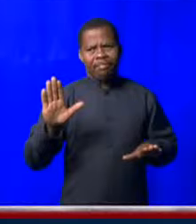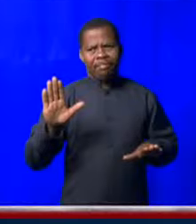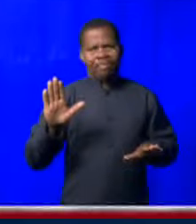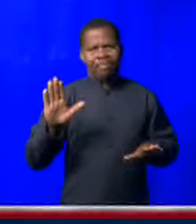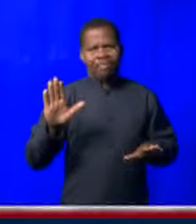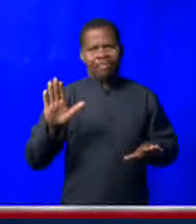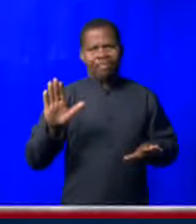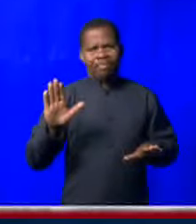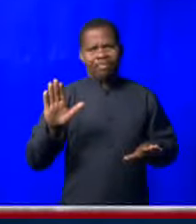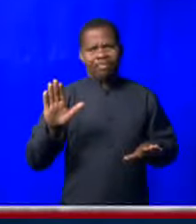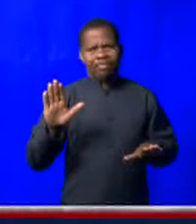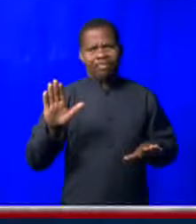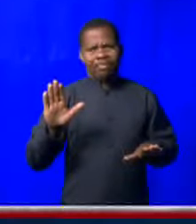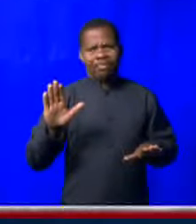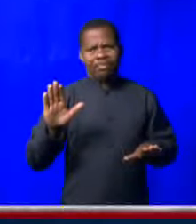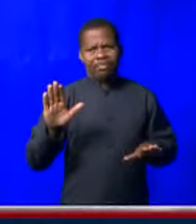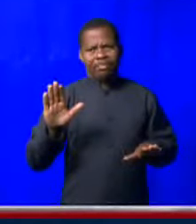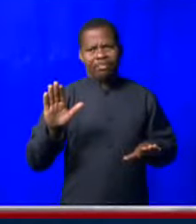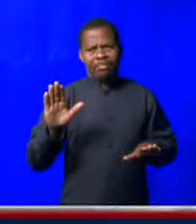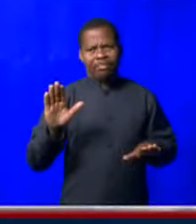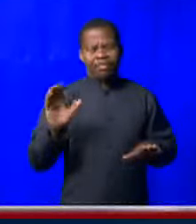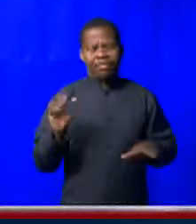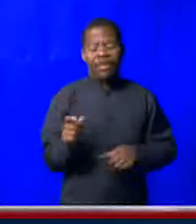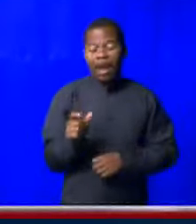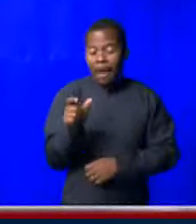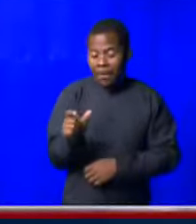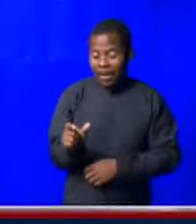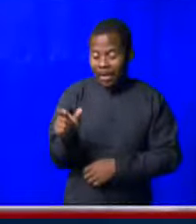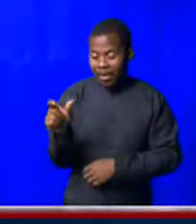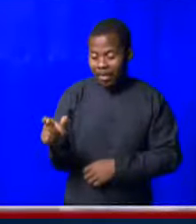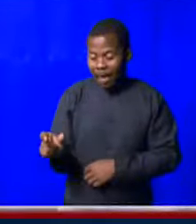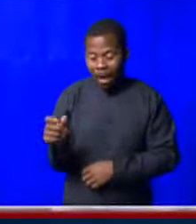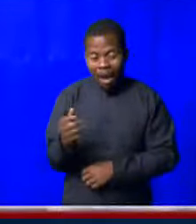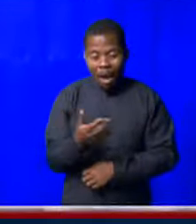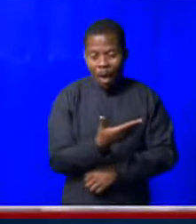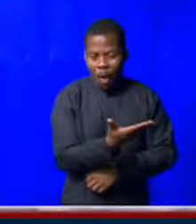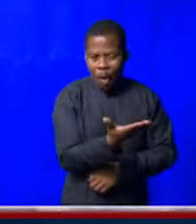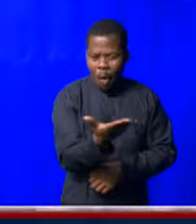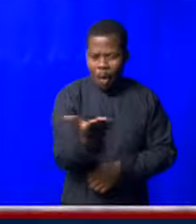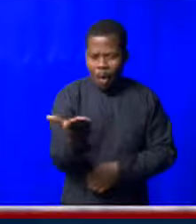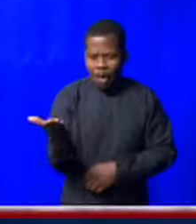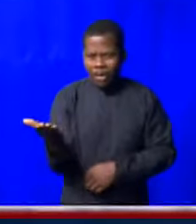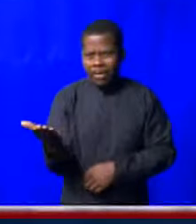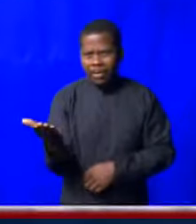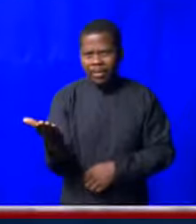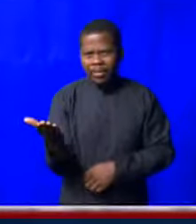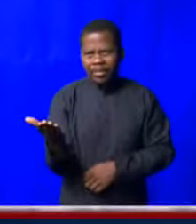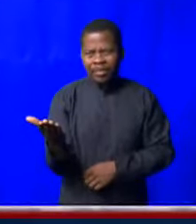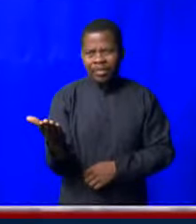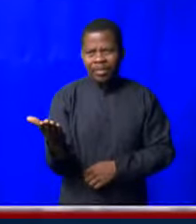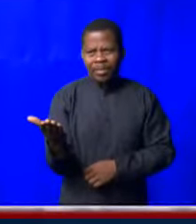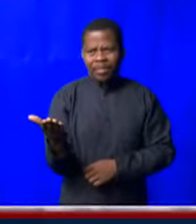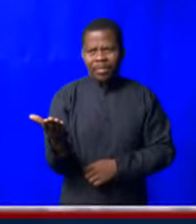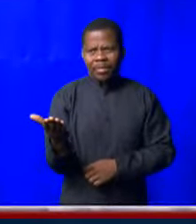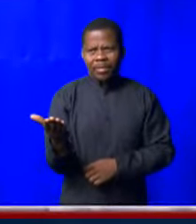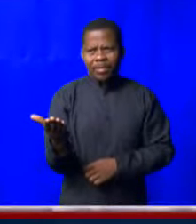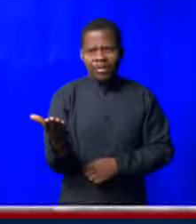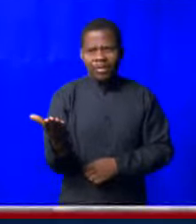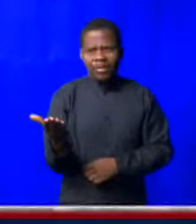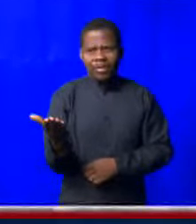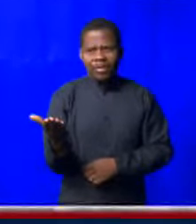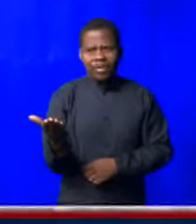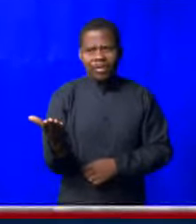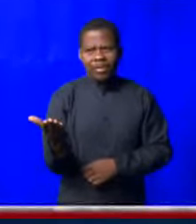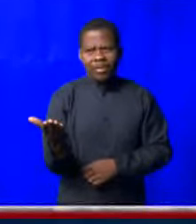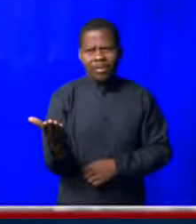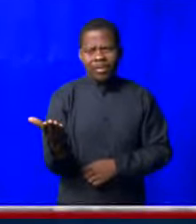wa-2024. In the presence of everyone assembled here and in full realization of